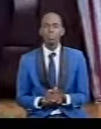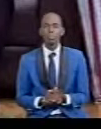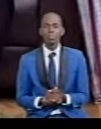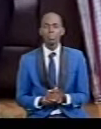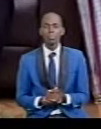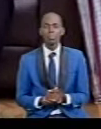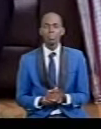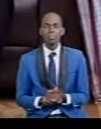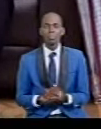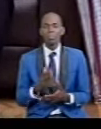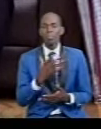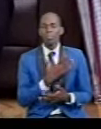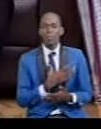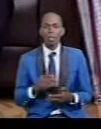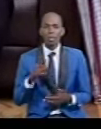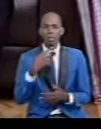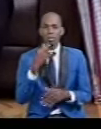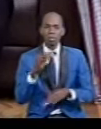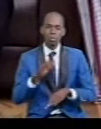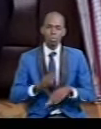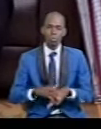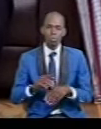And he said unto me,